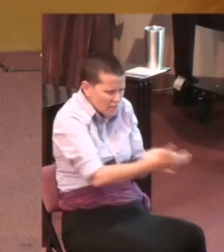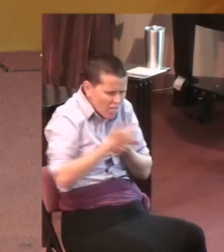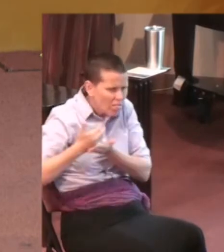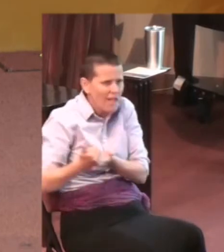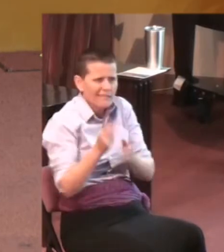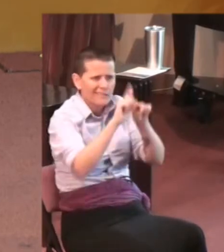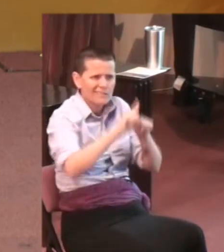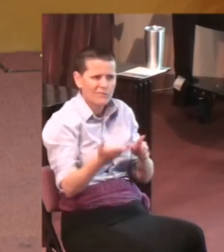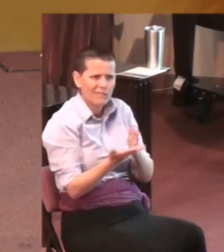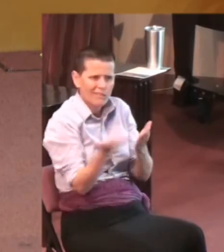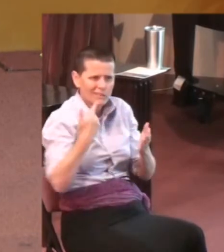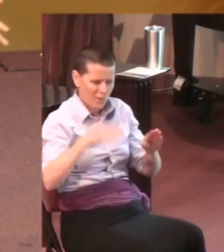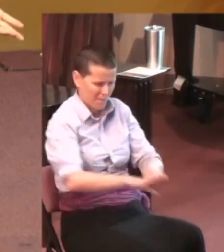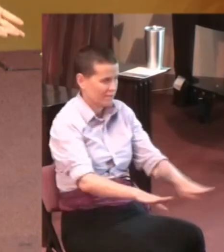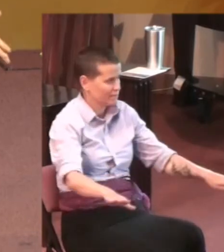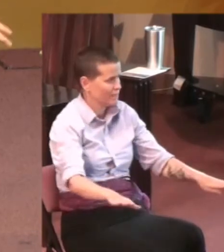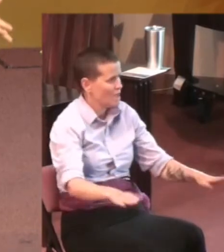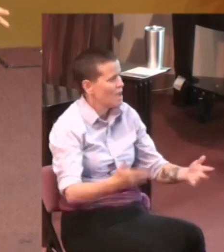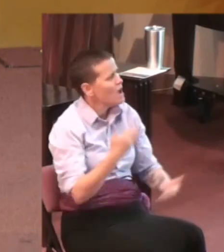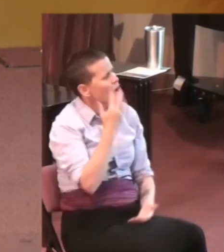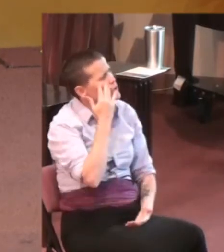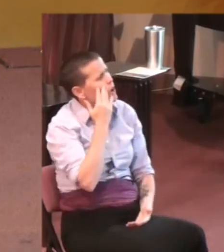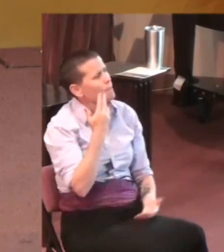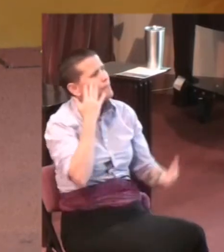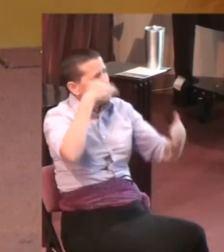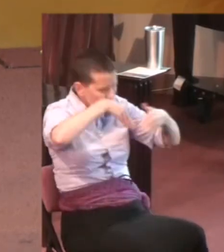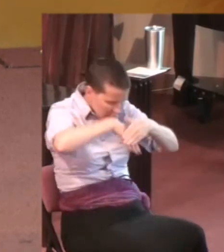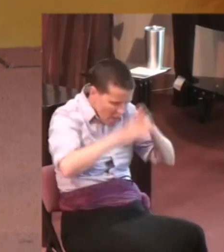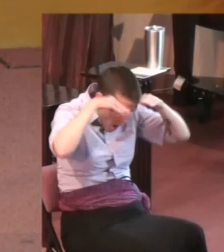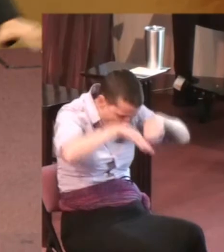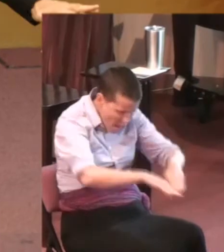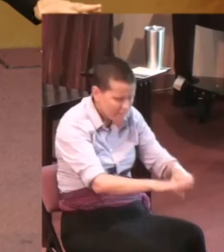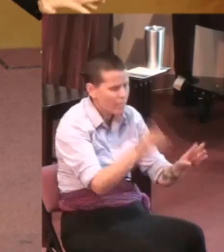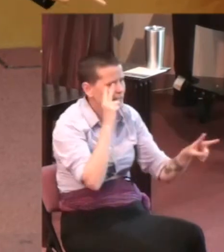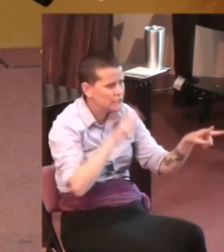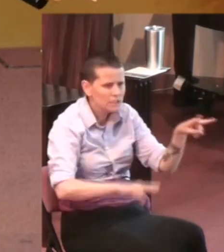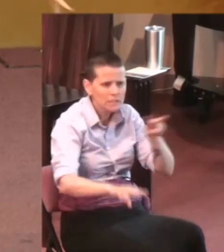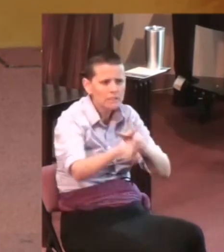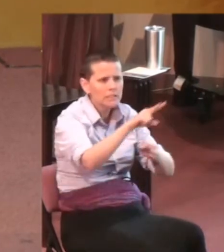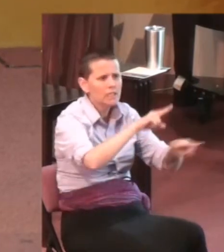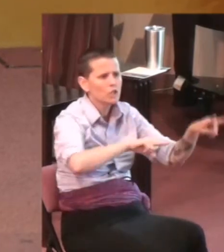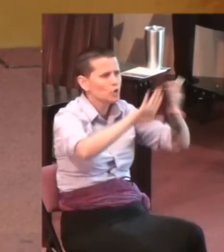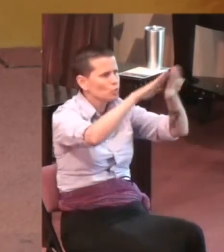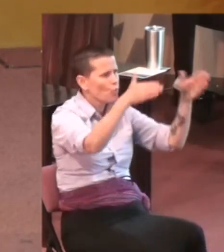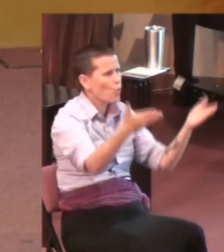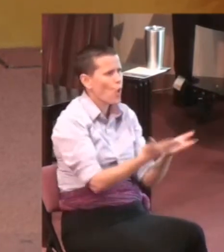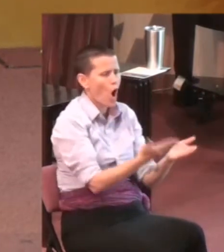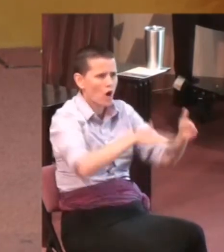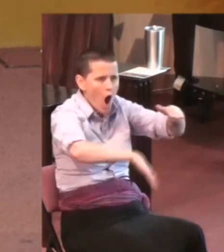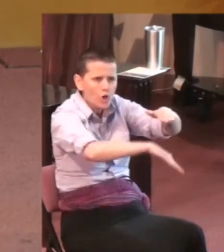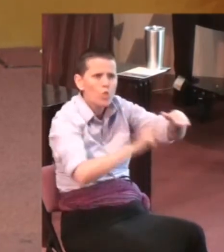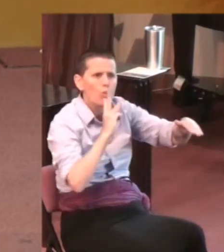But they go down and they see this incredible color and this incredible world. Then they come up to the surface and